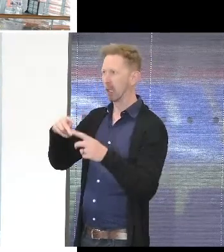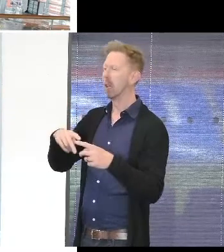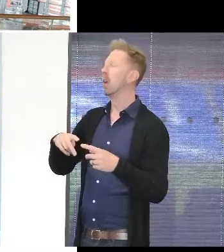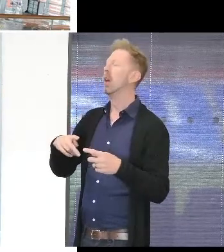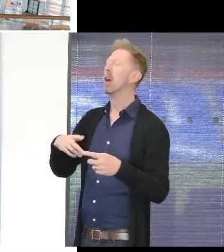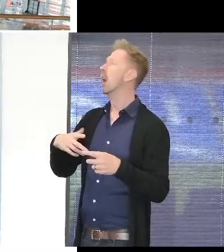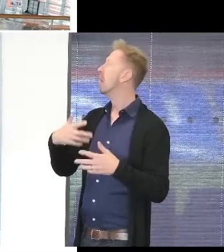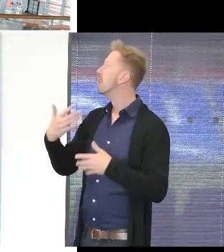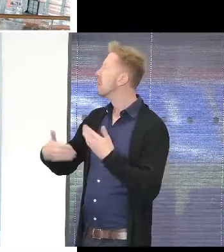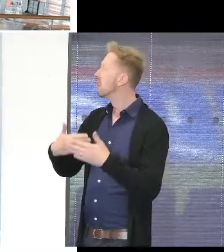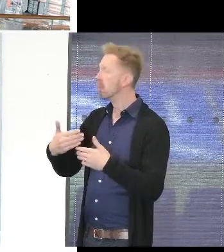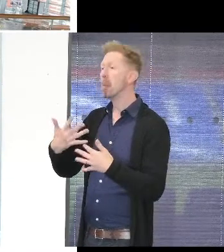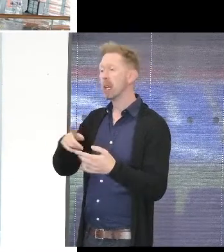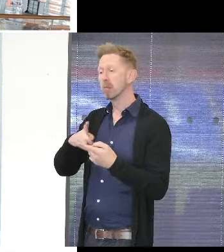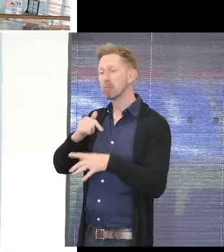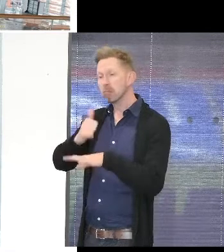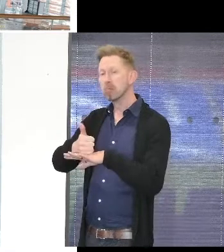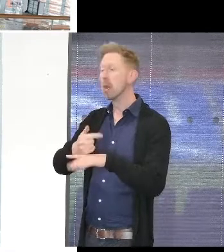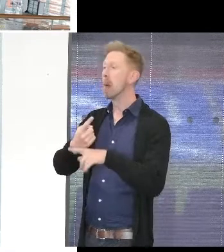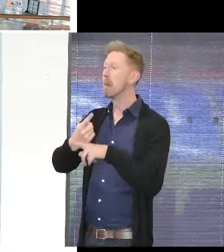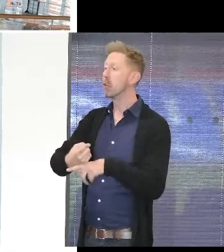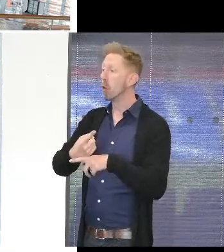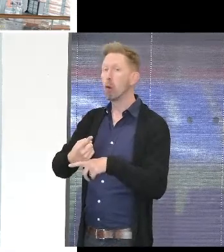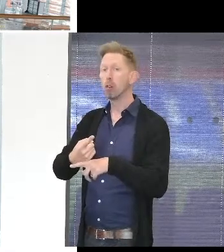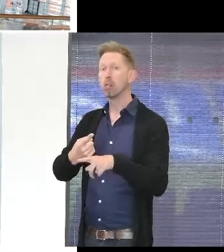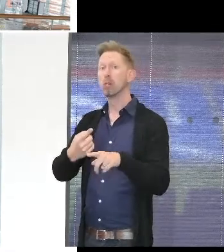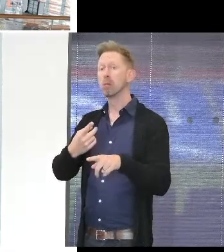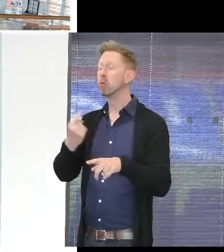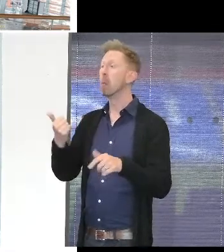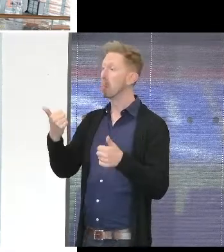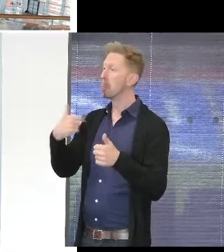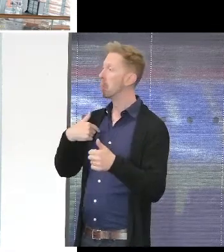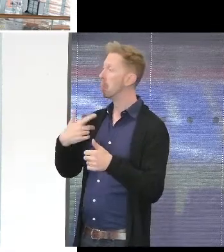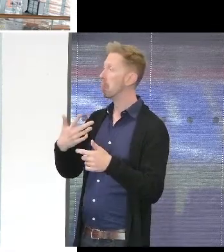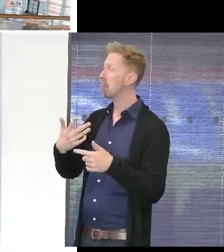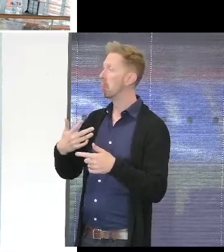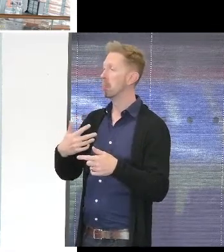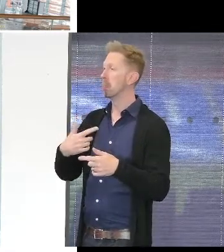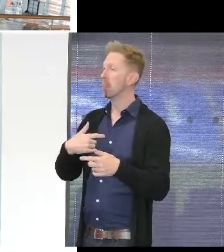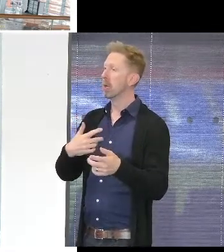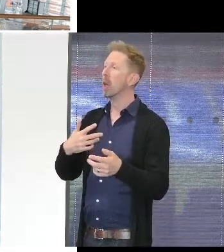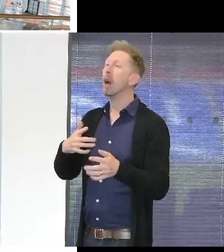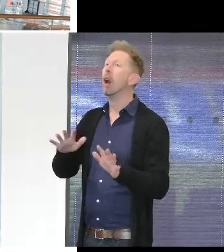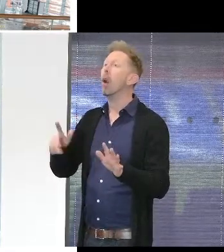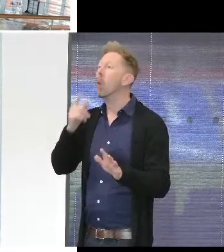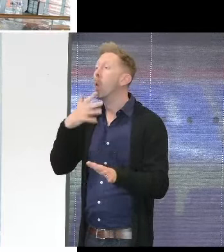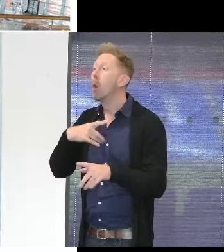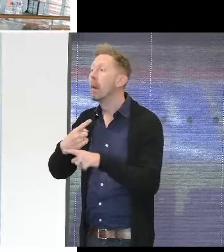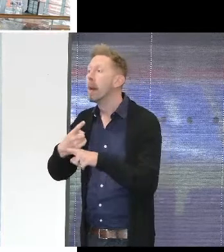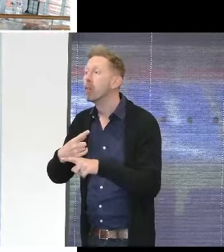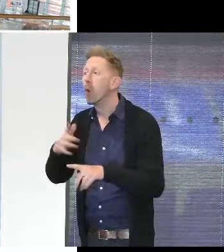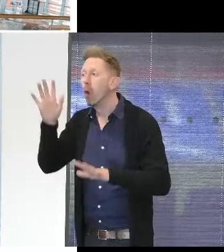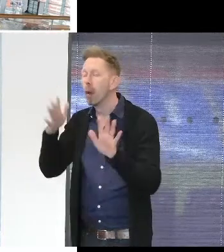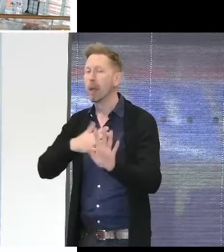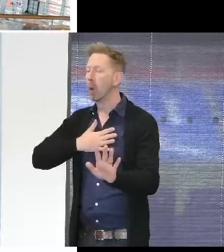couple of people who have been mentors here today and have signed up to do it this year, and we're always really grateful that they do come forward and share their expertise and knowledge with